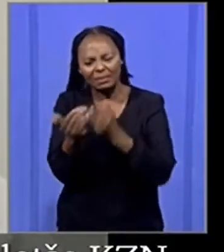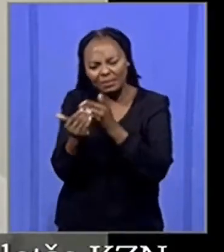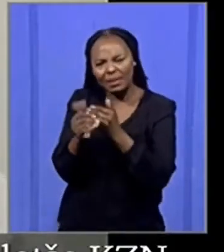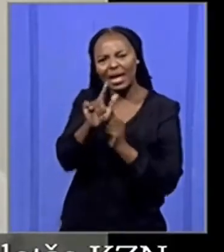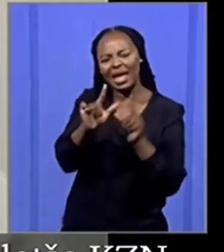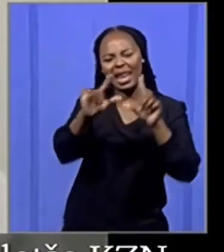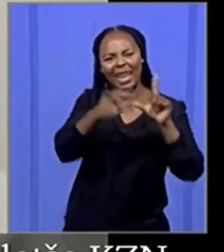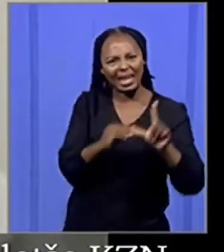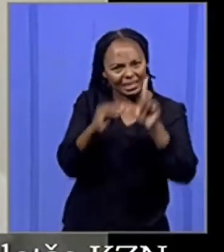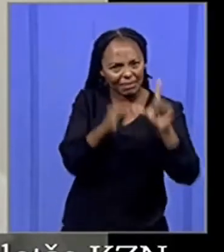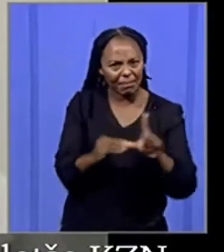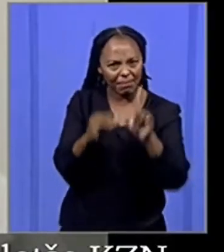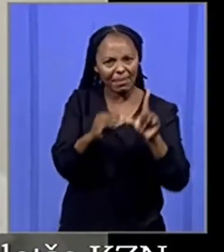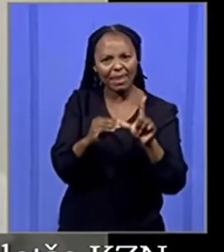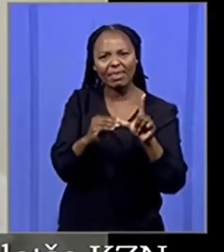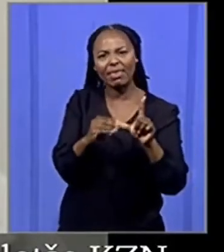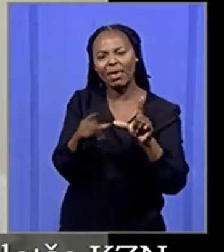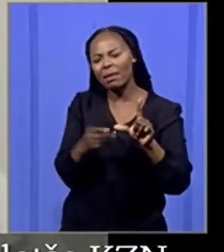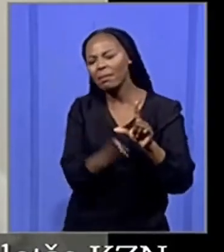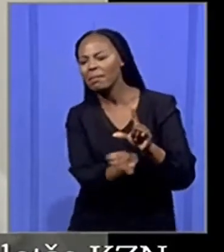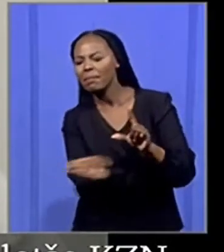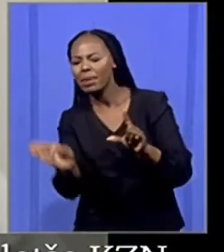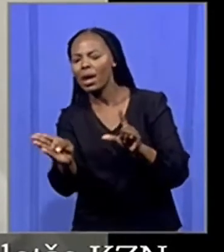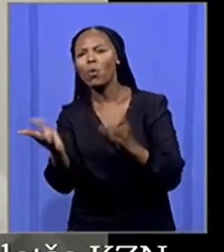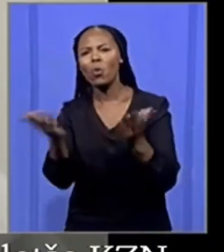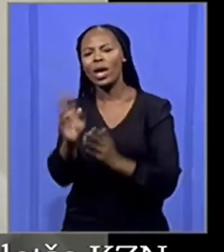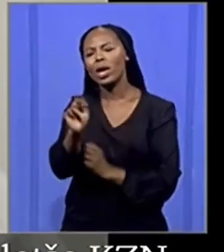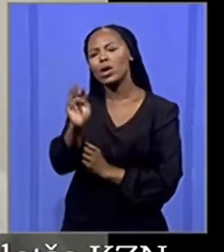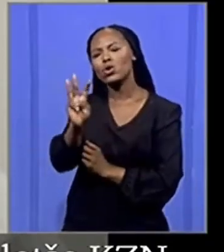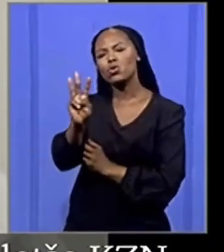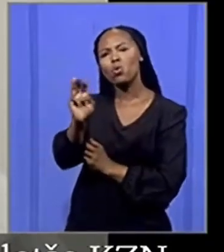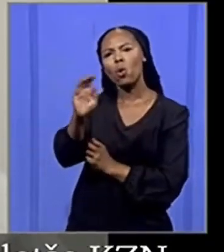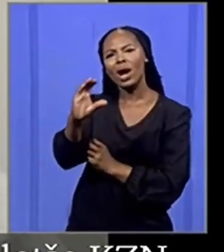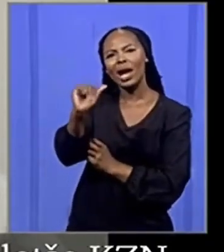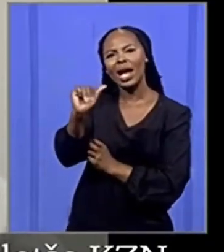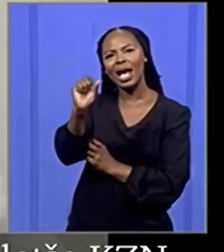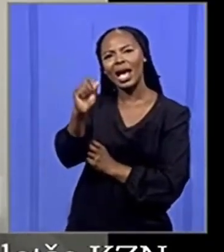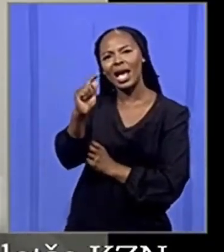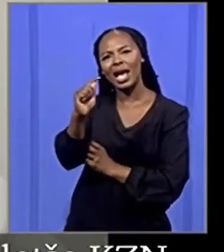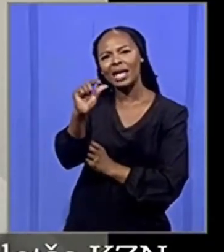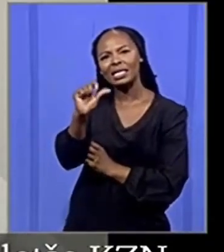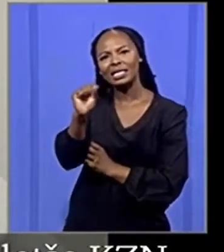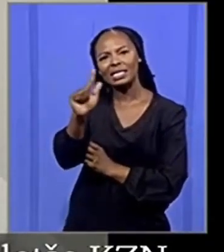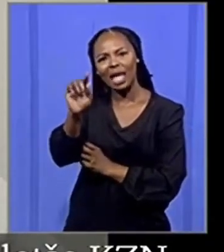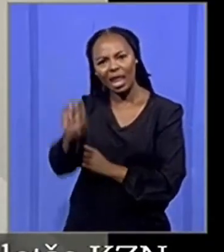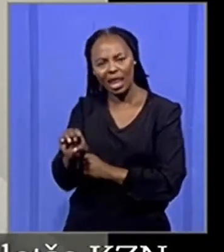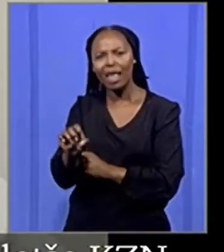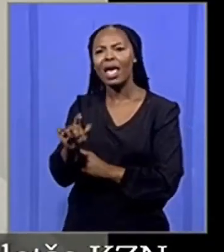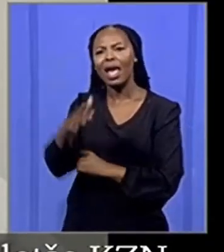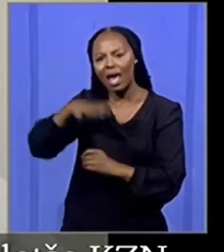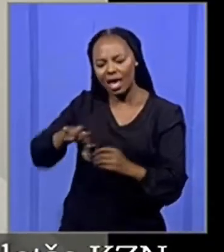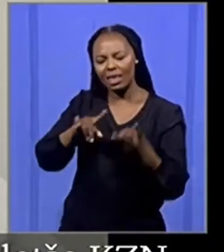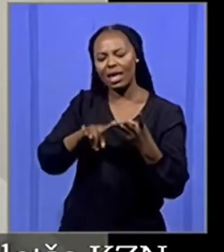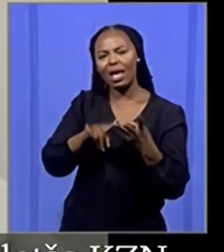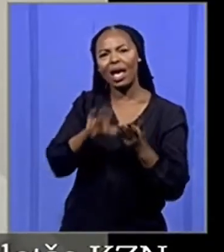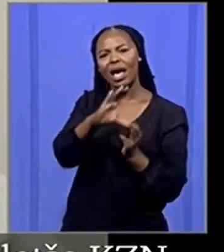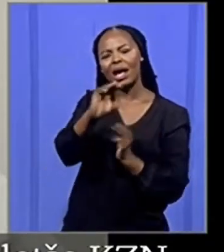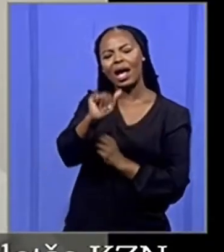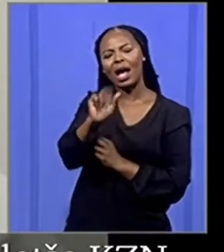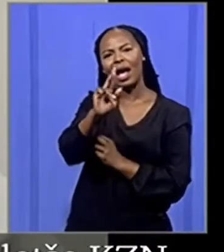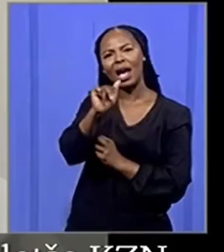N11, like you rightfully said, going towards Newcastle. If the viewers can just picture that. There is an area known as Caravan Park, though